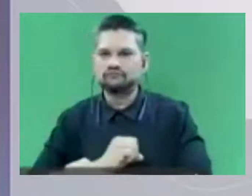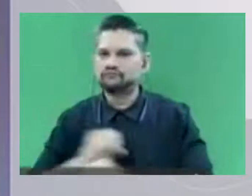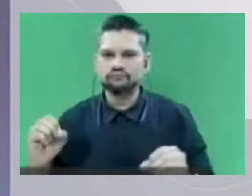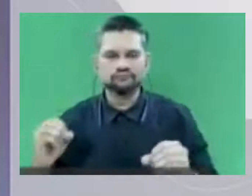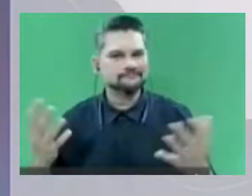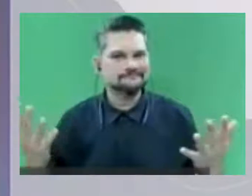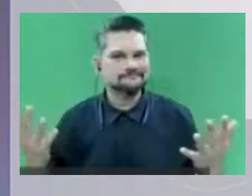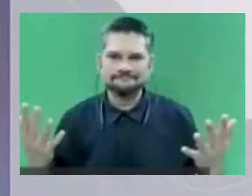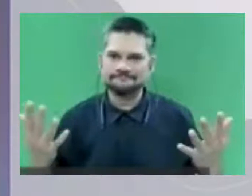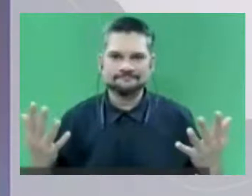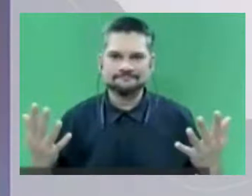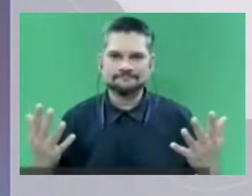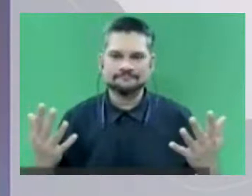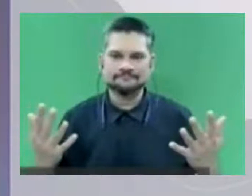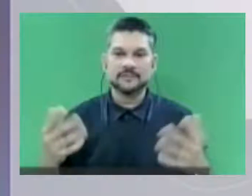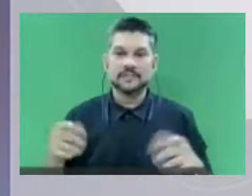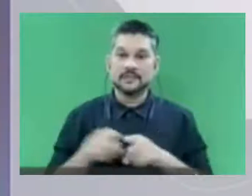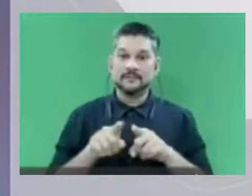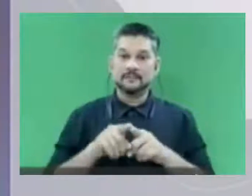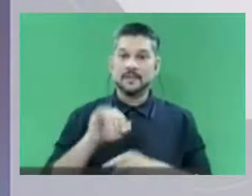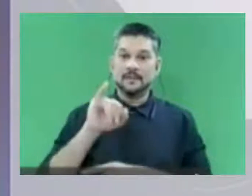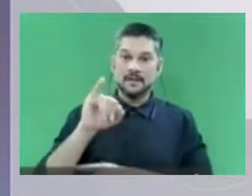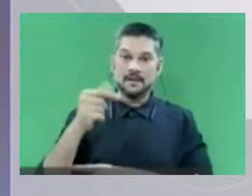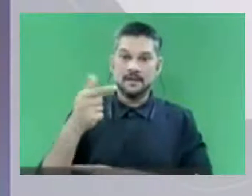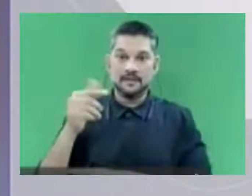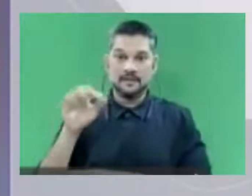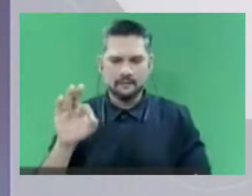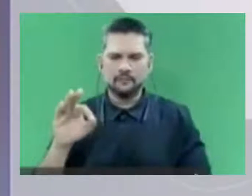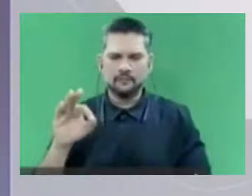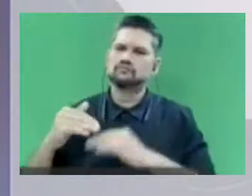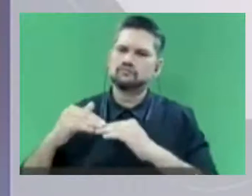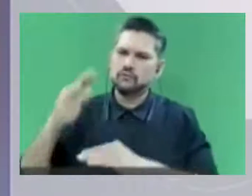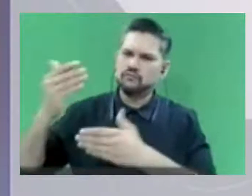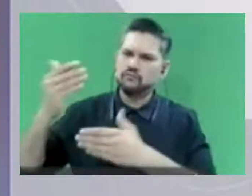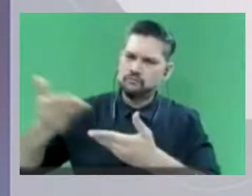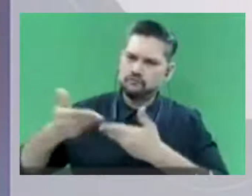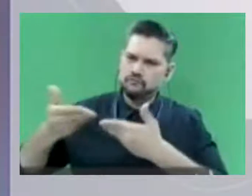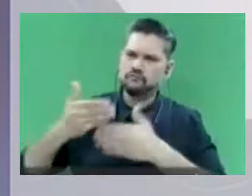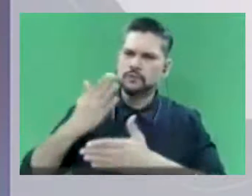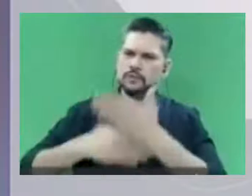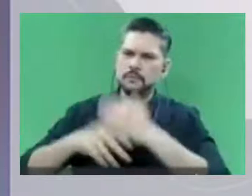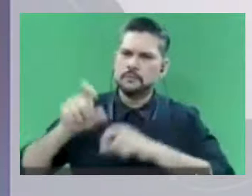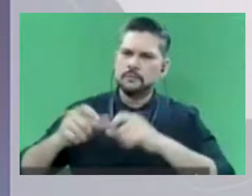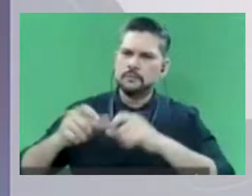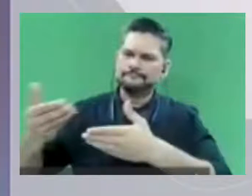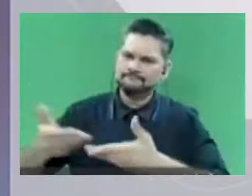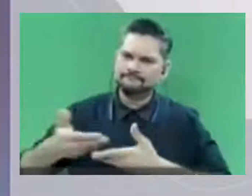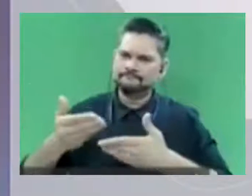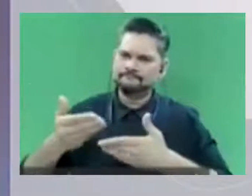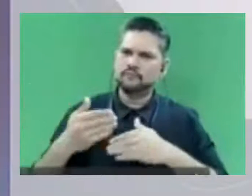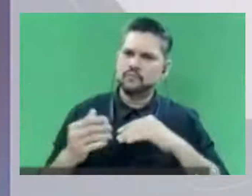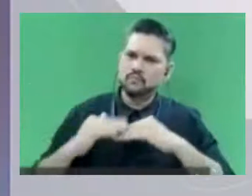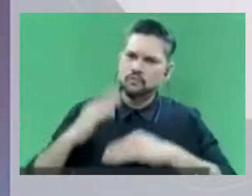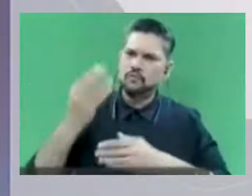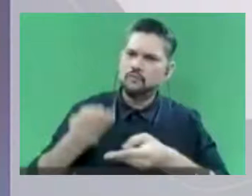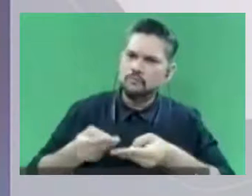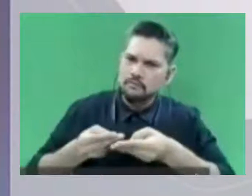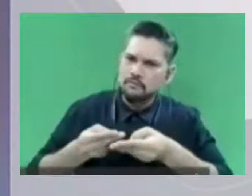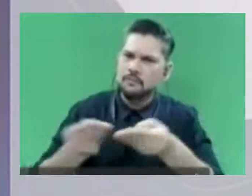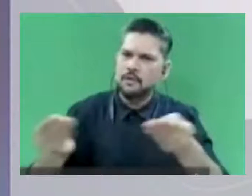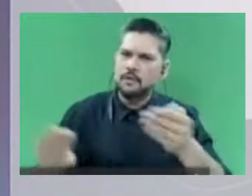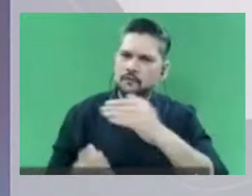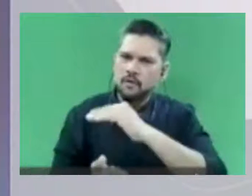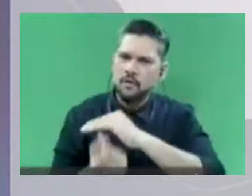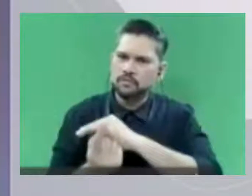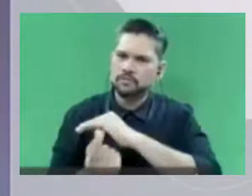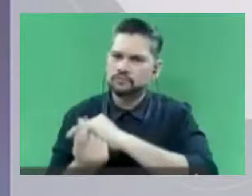like if I say that IGF, they should invite more people with disabilities. They create an opportunity for people with disabilities who can join